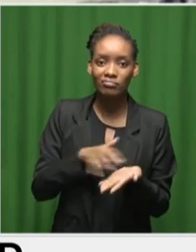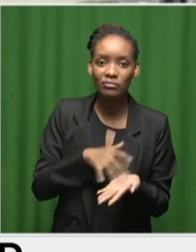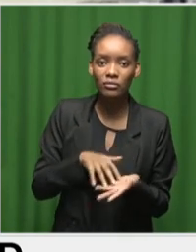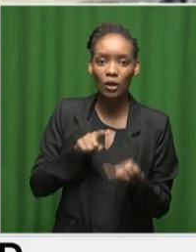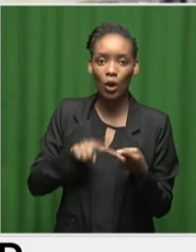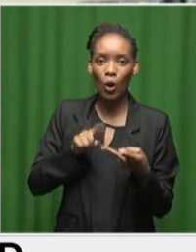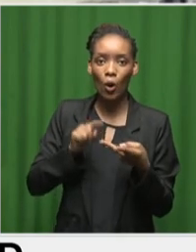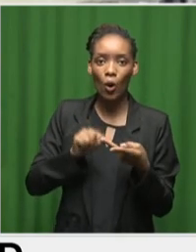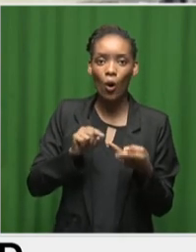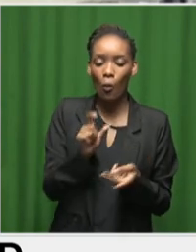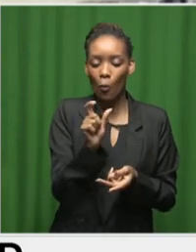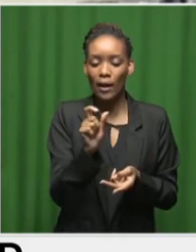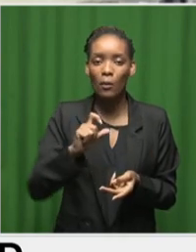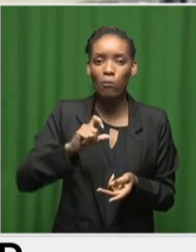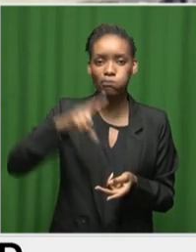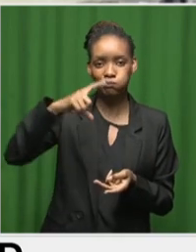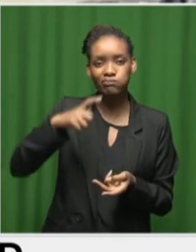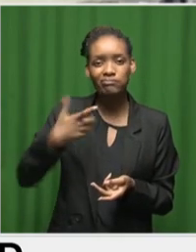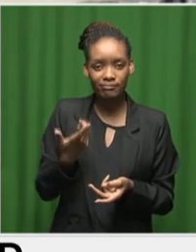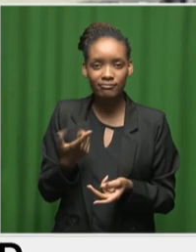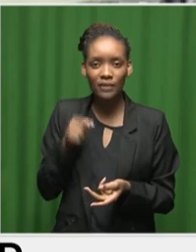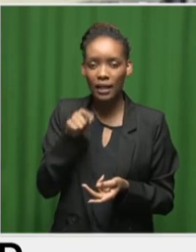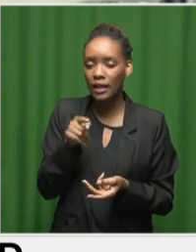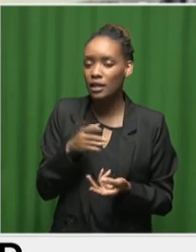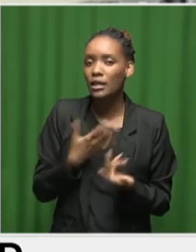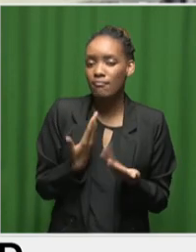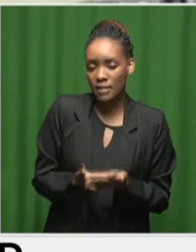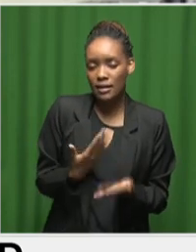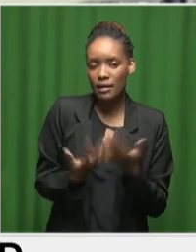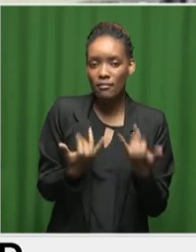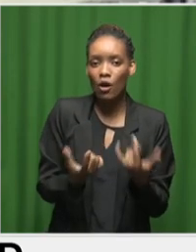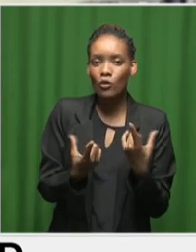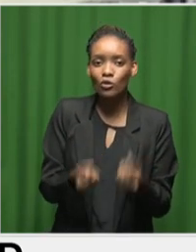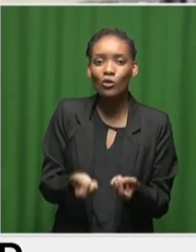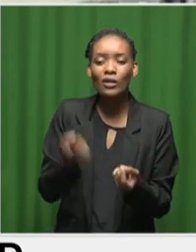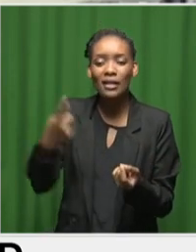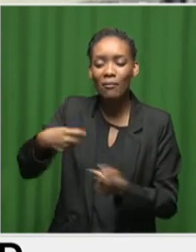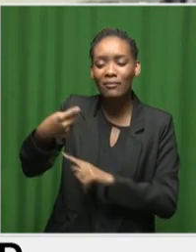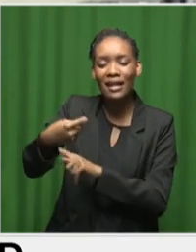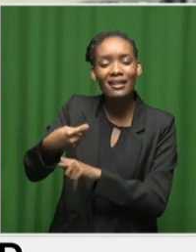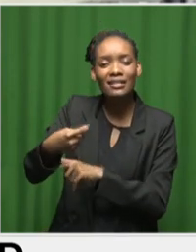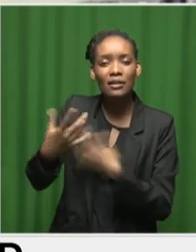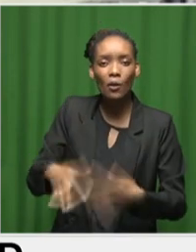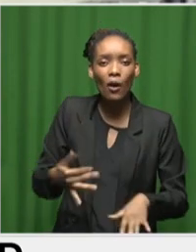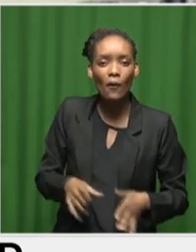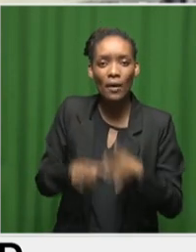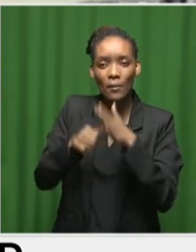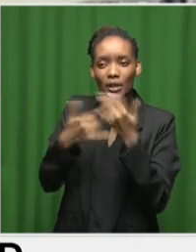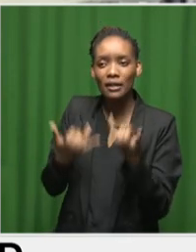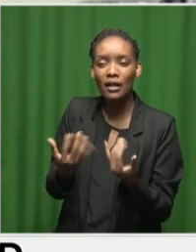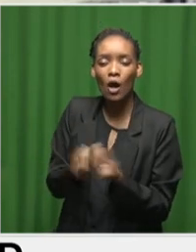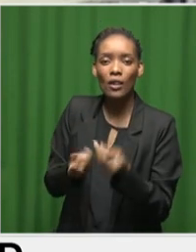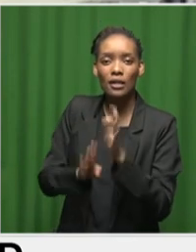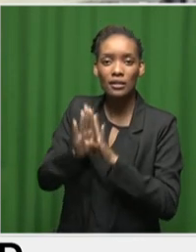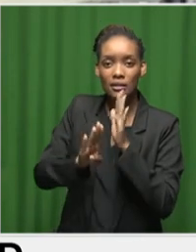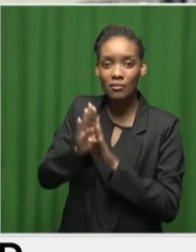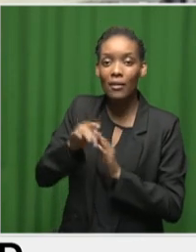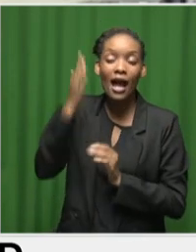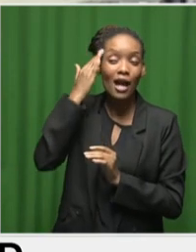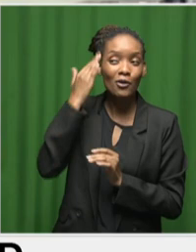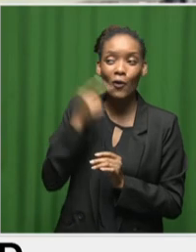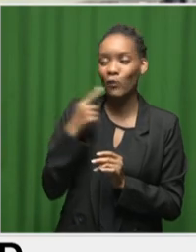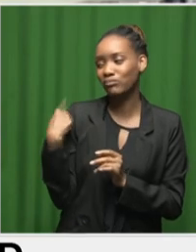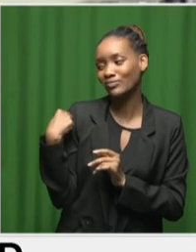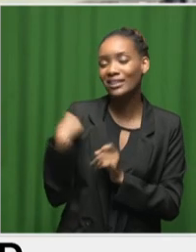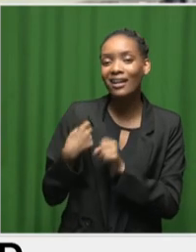large print. Let's talk about the significance of this judgment and how things have really improved since then. I know it's still short, but I